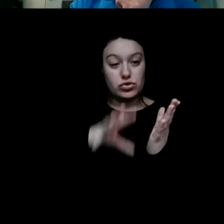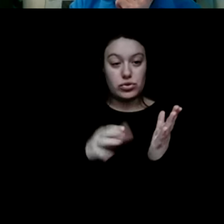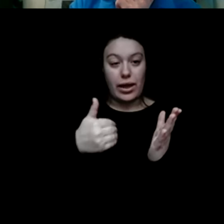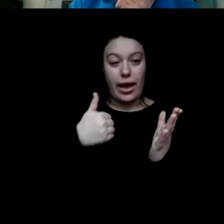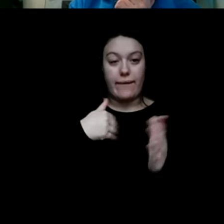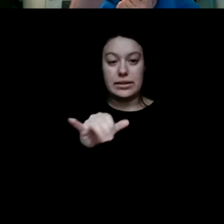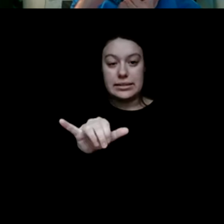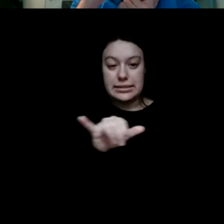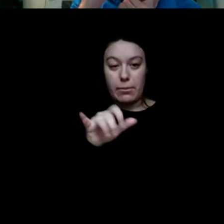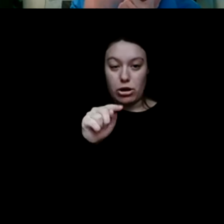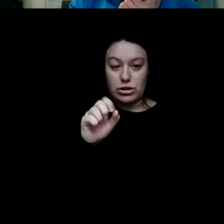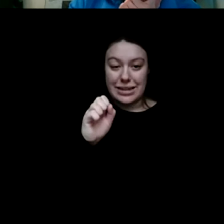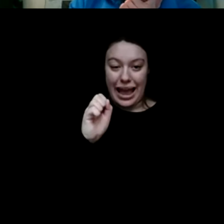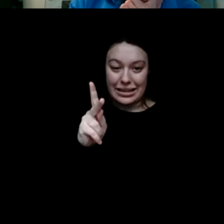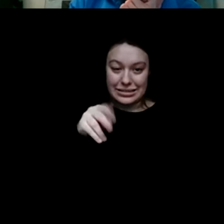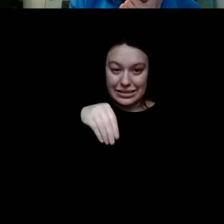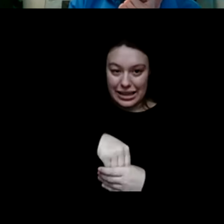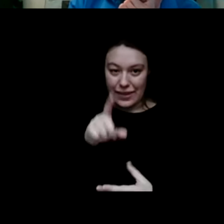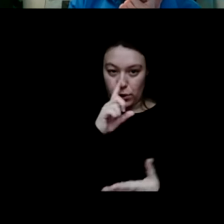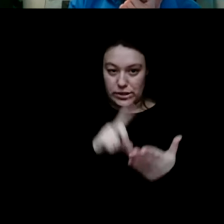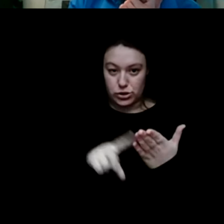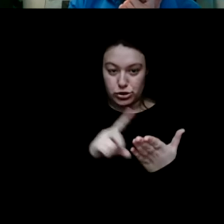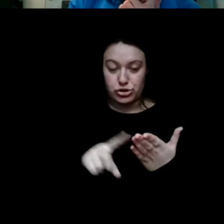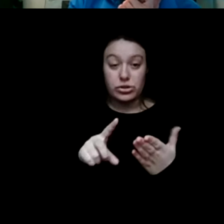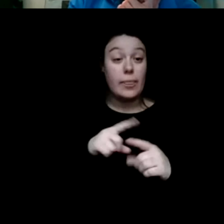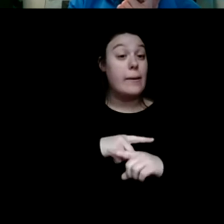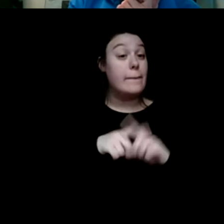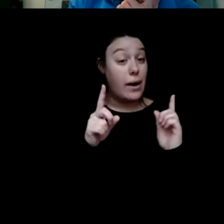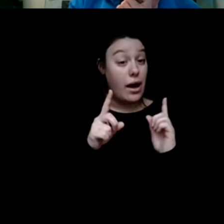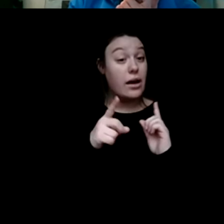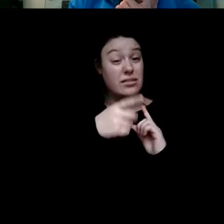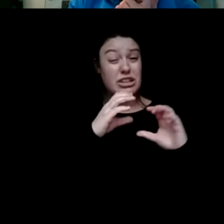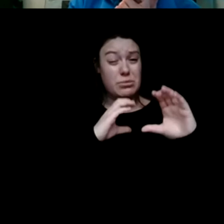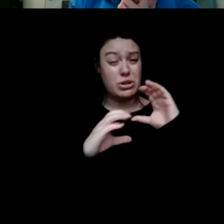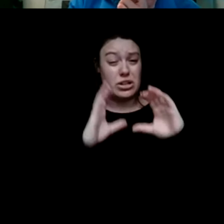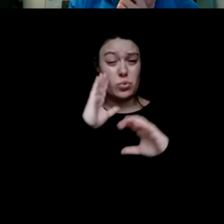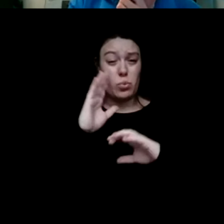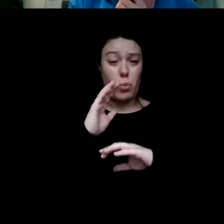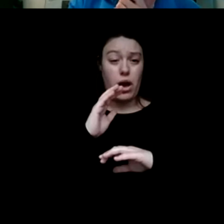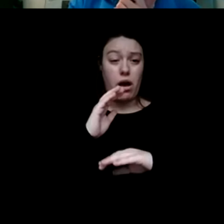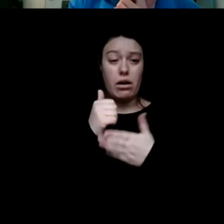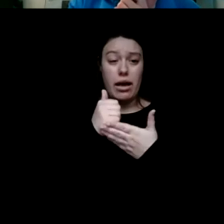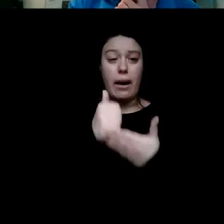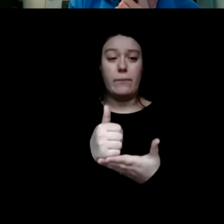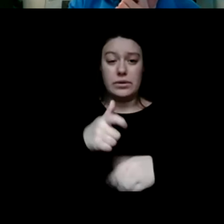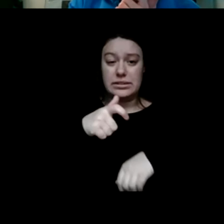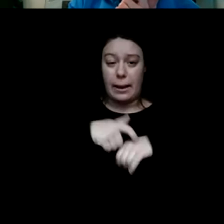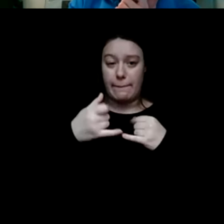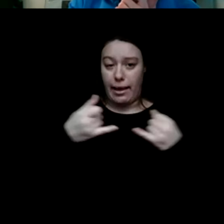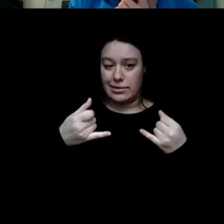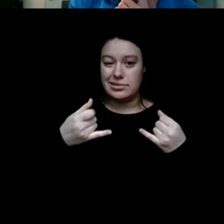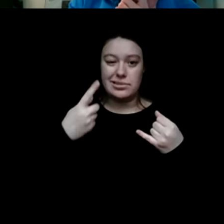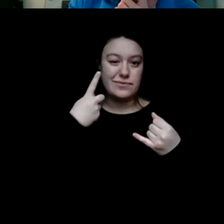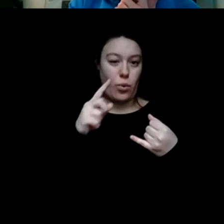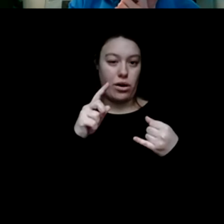right? But these clear communications will help you with your time management with the larger groups, right? Which I think is one of the key things. Yeah. There's